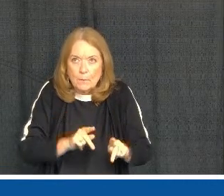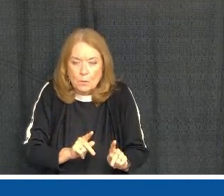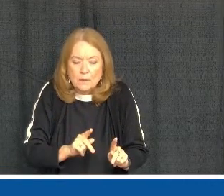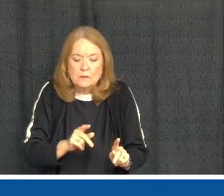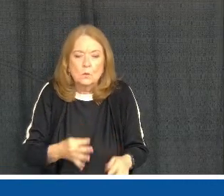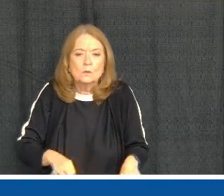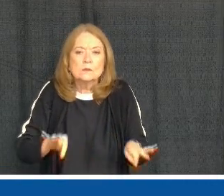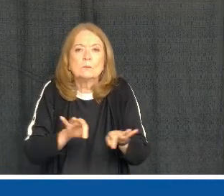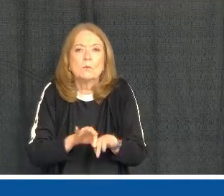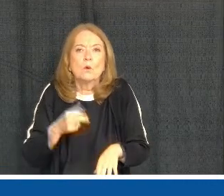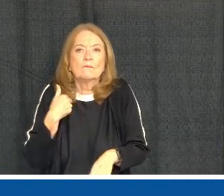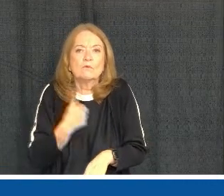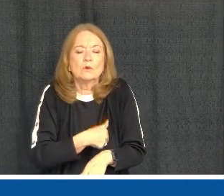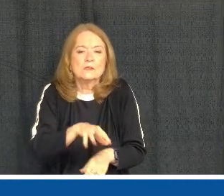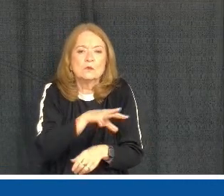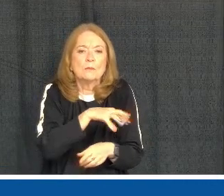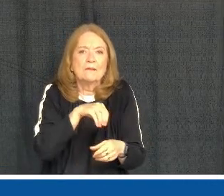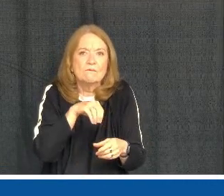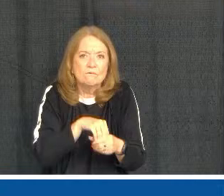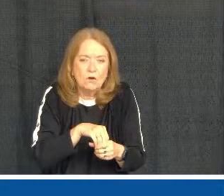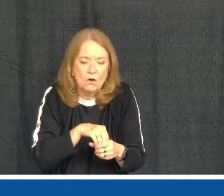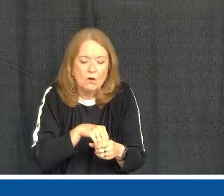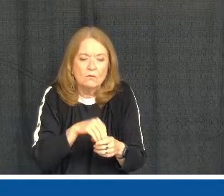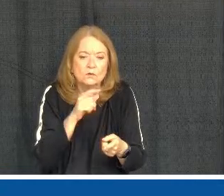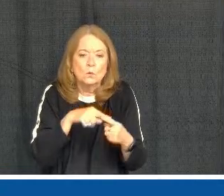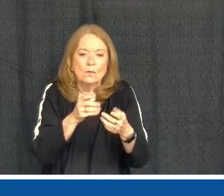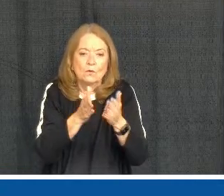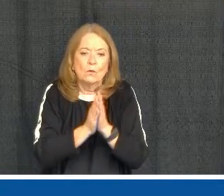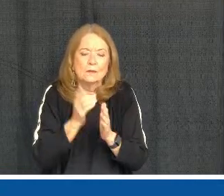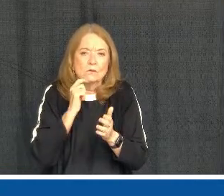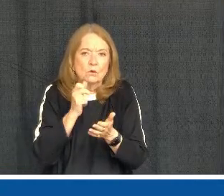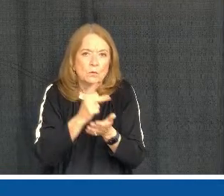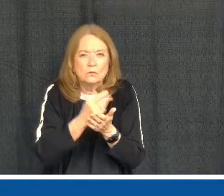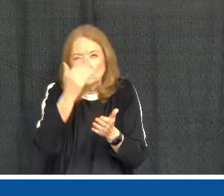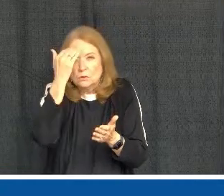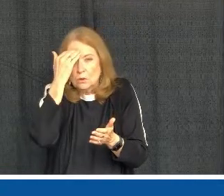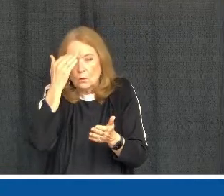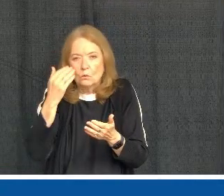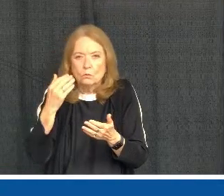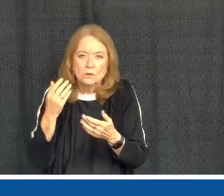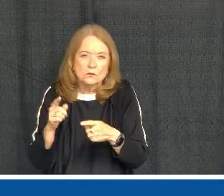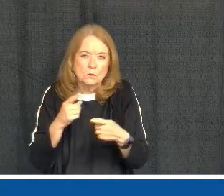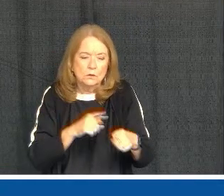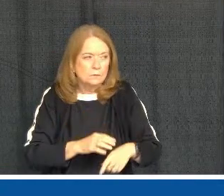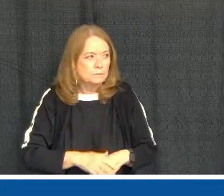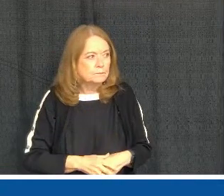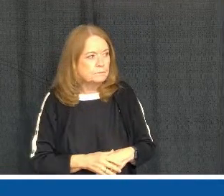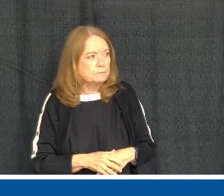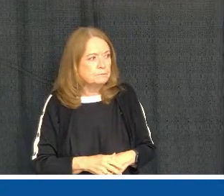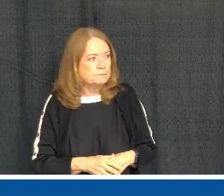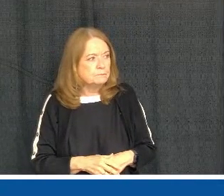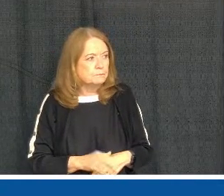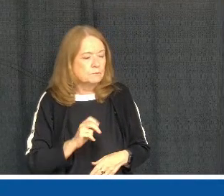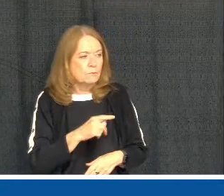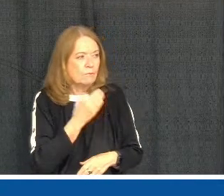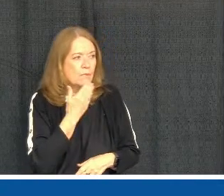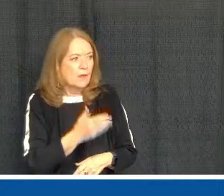for us to be involved as they're asking for those approvals to know what's going on. Okay. Thank